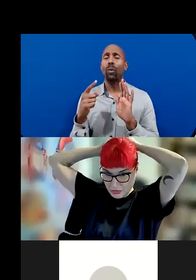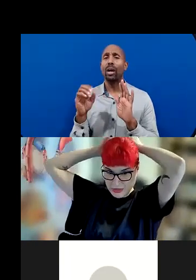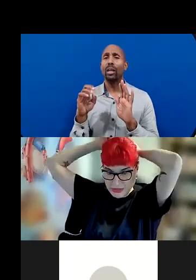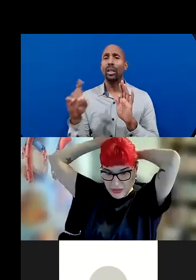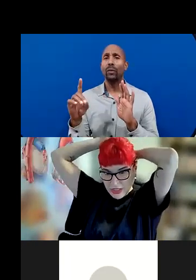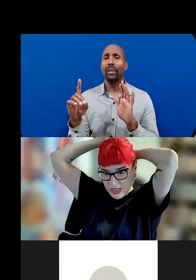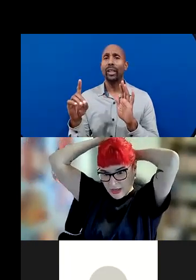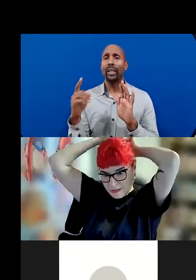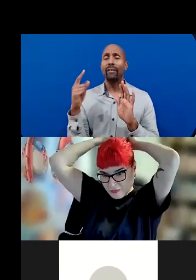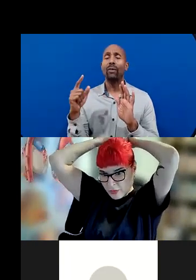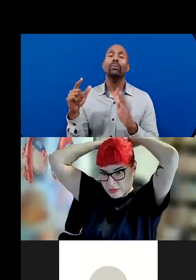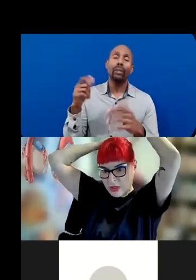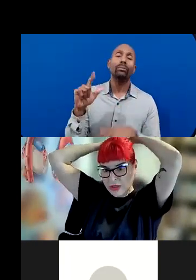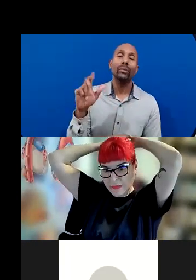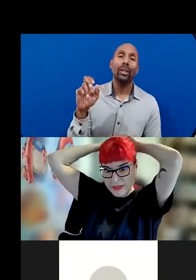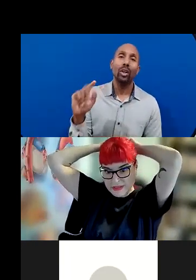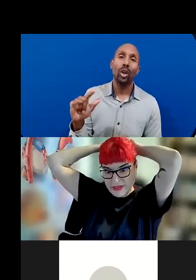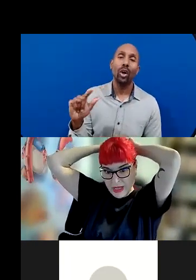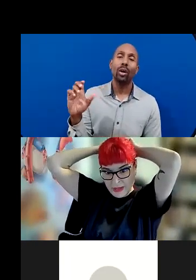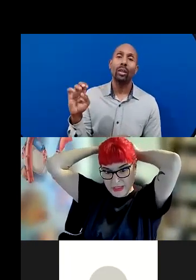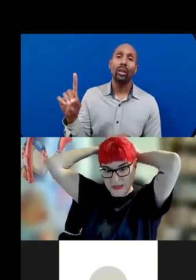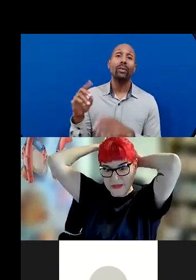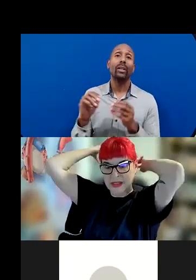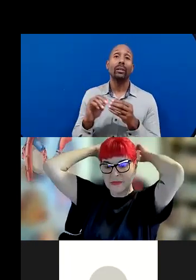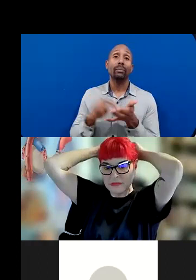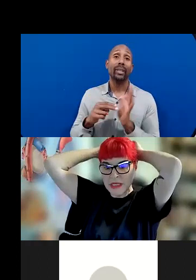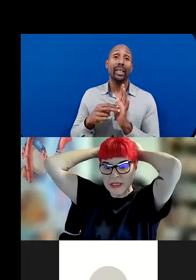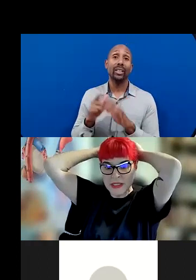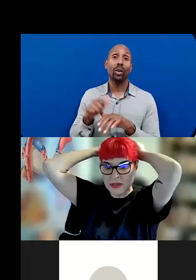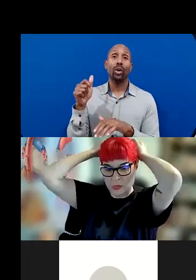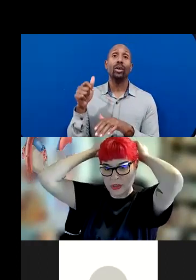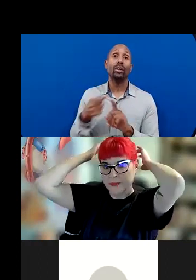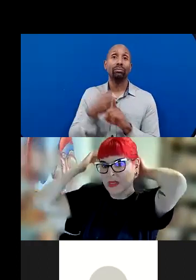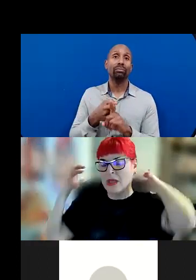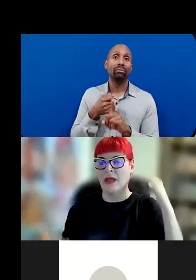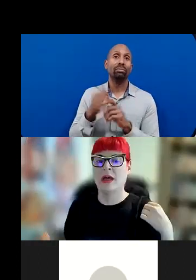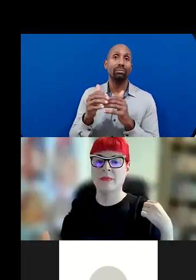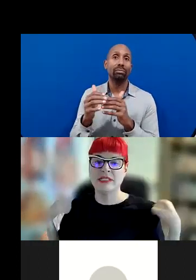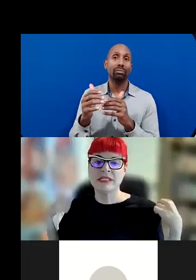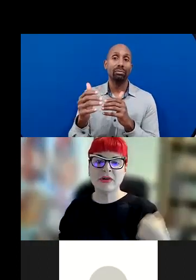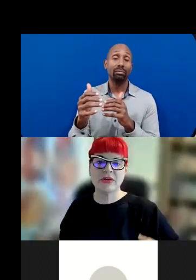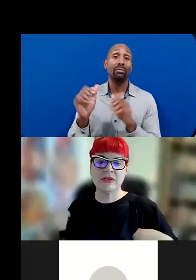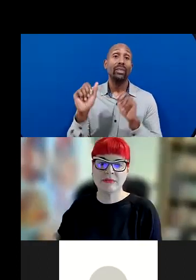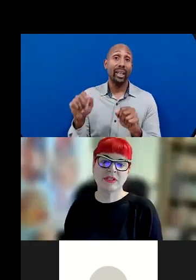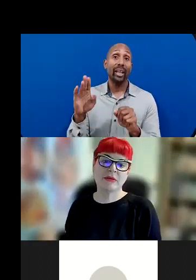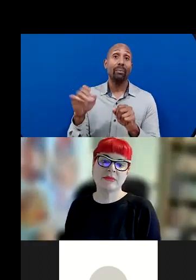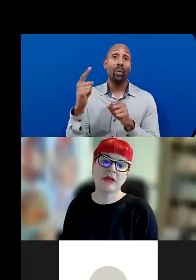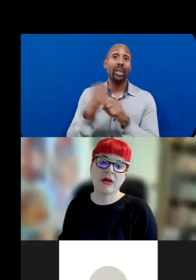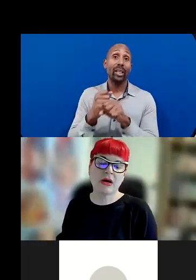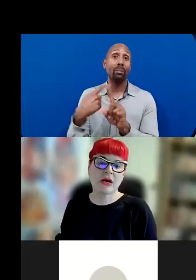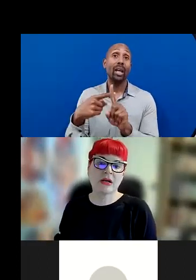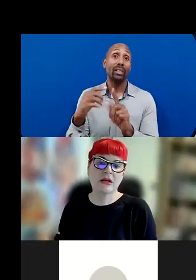long COVID, for longer periods of time, and even like a year or more. Some of those